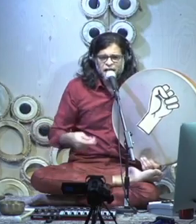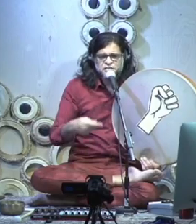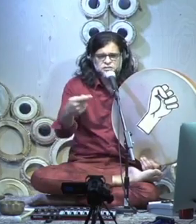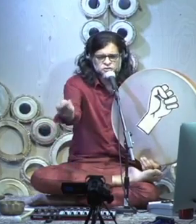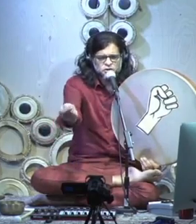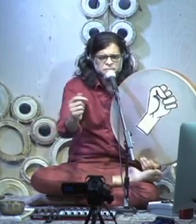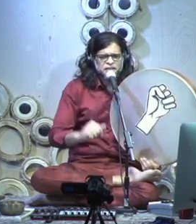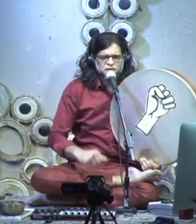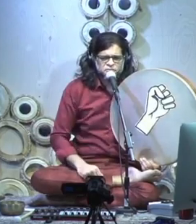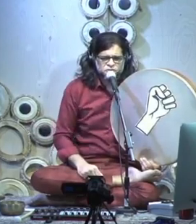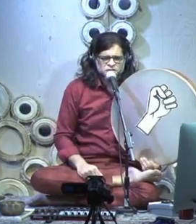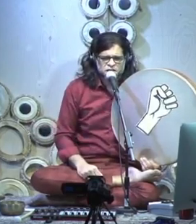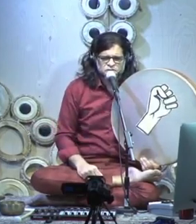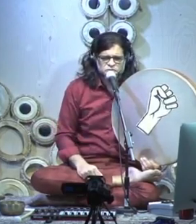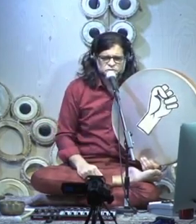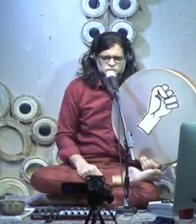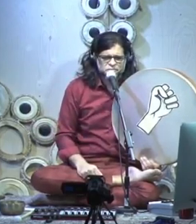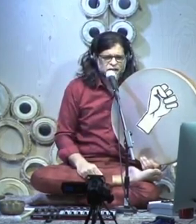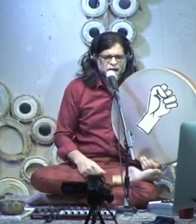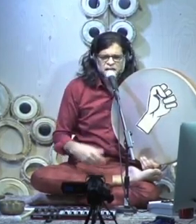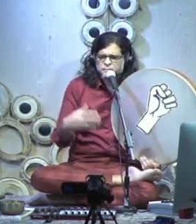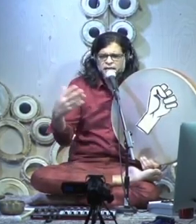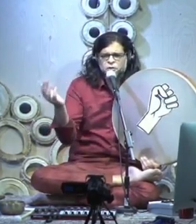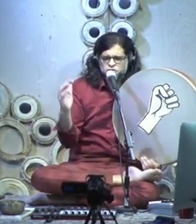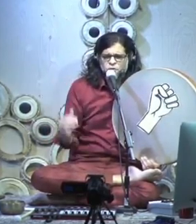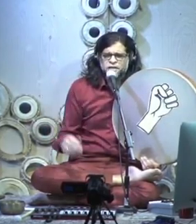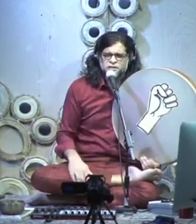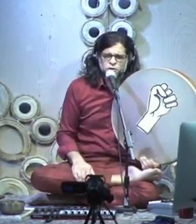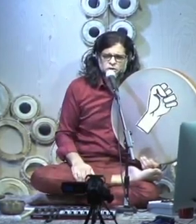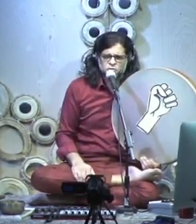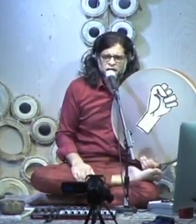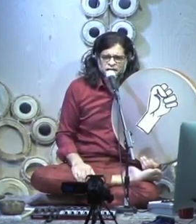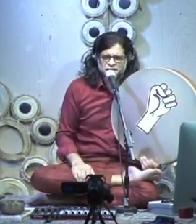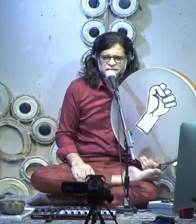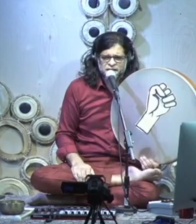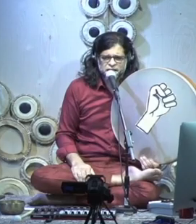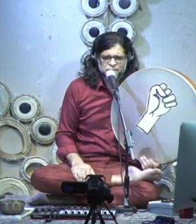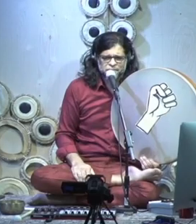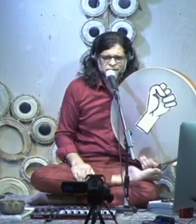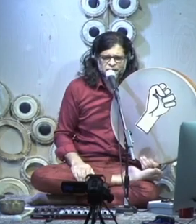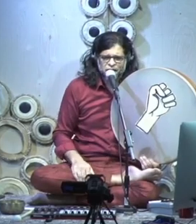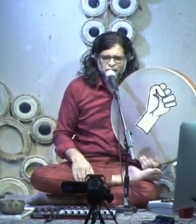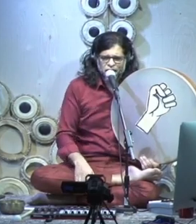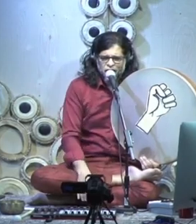I showed him the letter from Jalal Zulfinur. I explained how I just wanted to go to Iran and study.